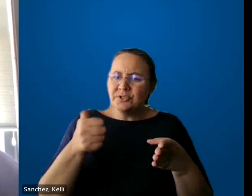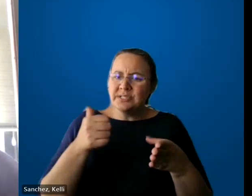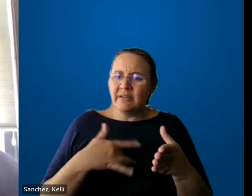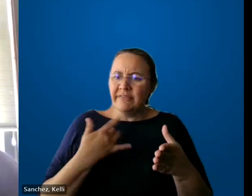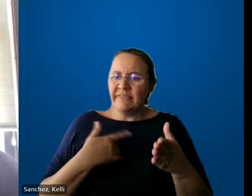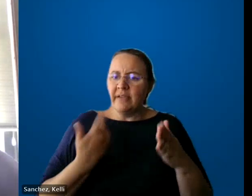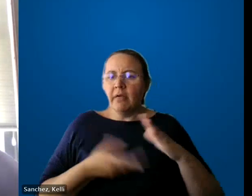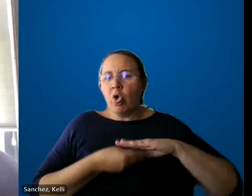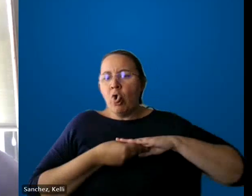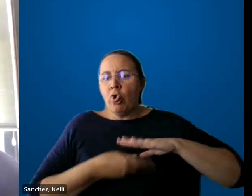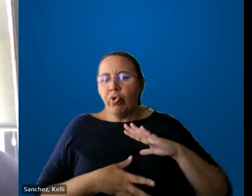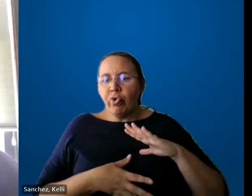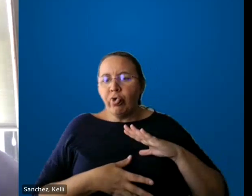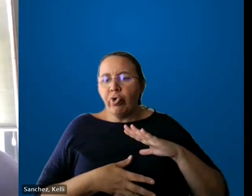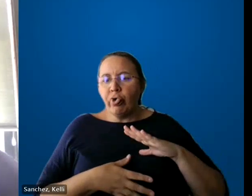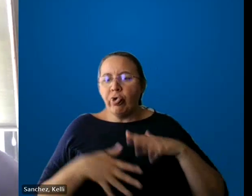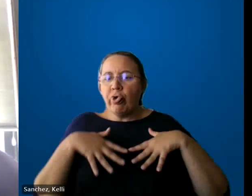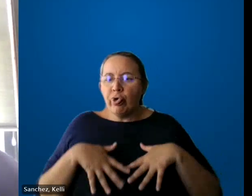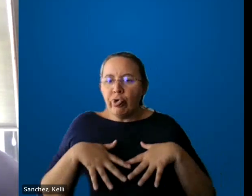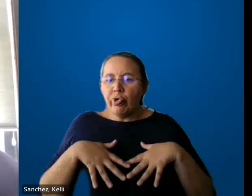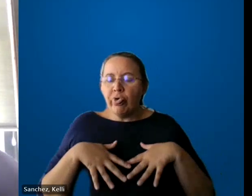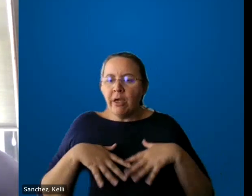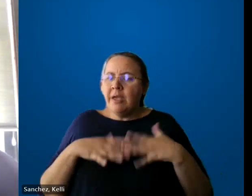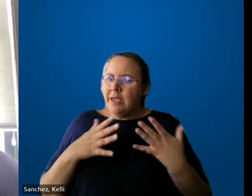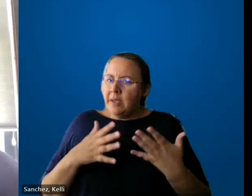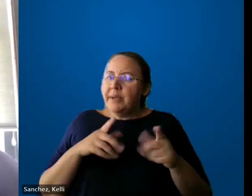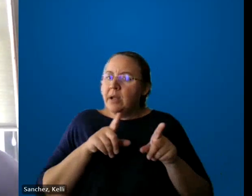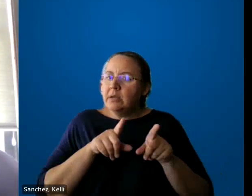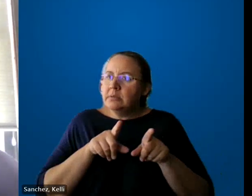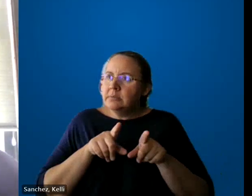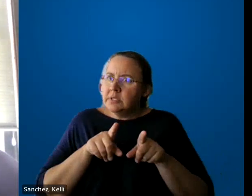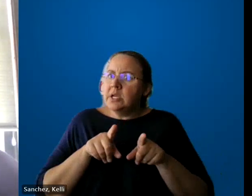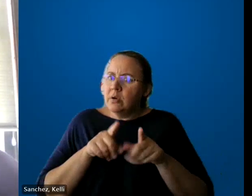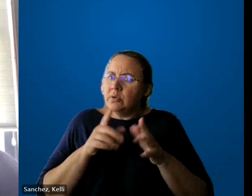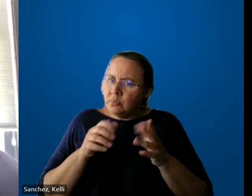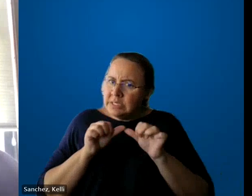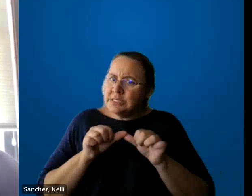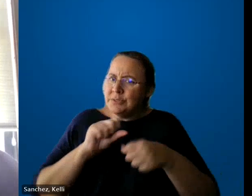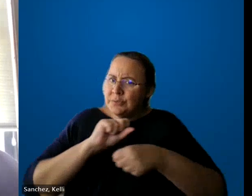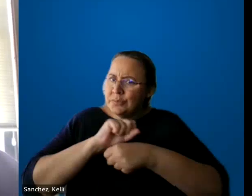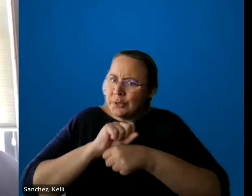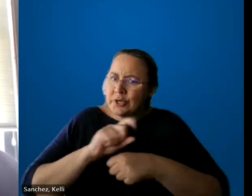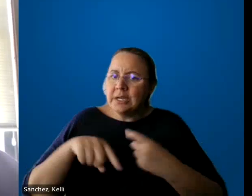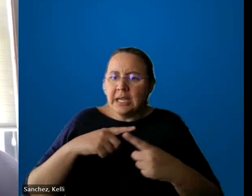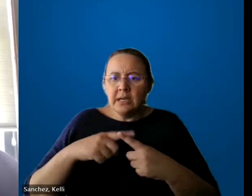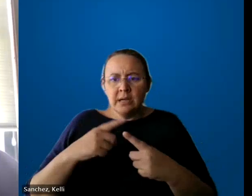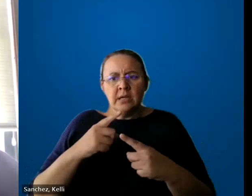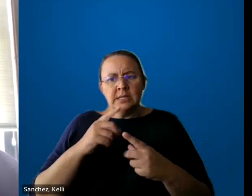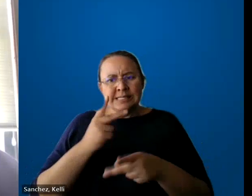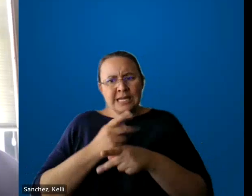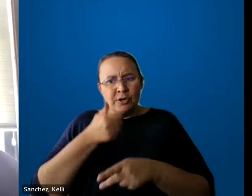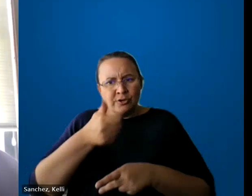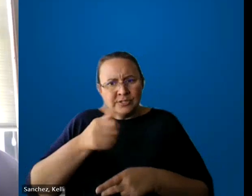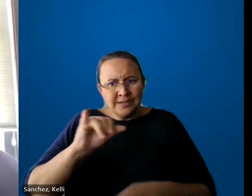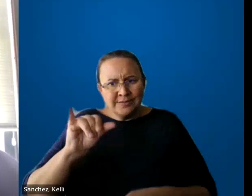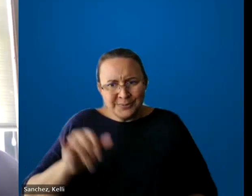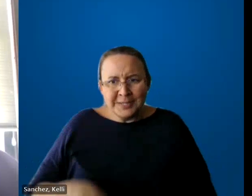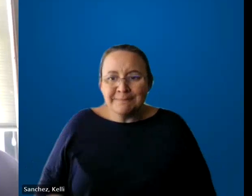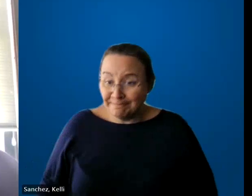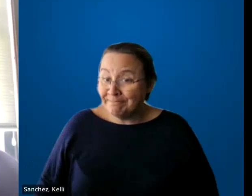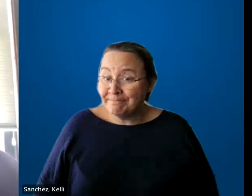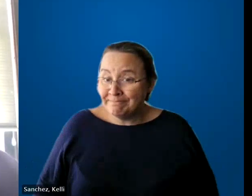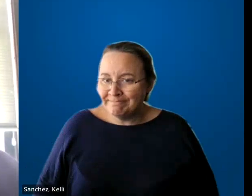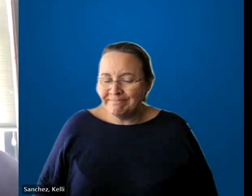discouraged, and make time for self-care in all of that advocacy work that you're doing. Great. Thank you so much. I appreciate